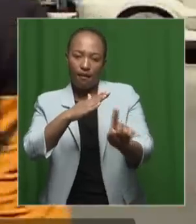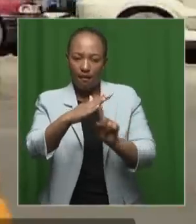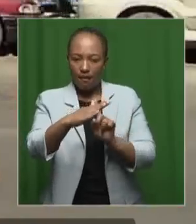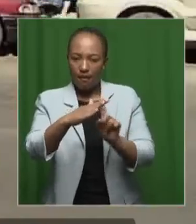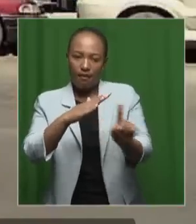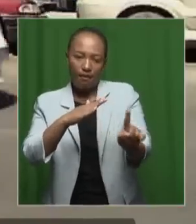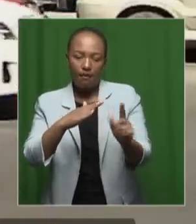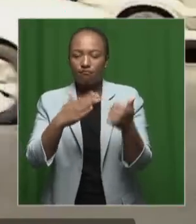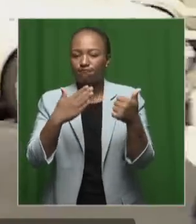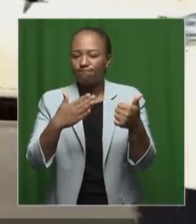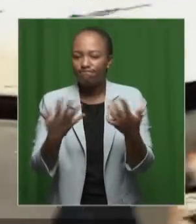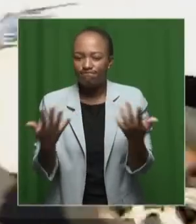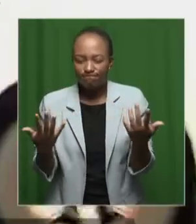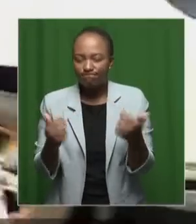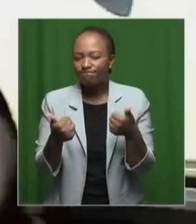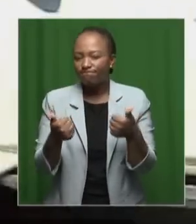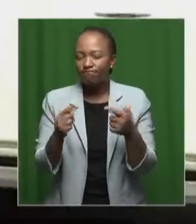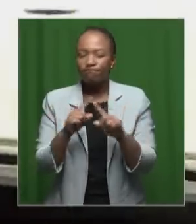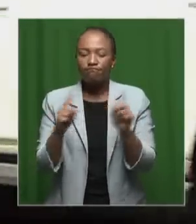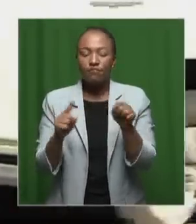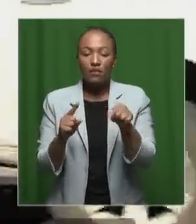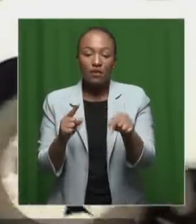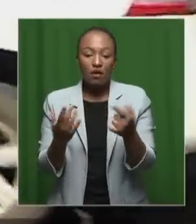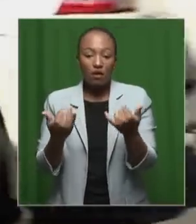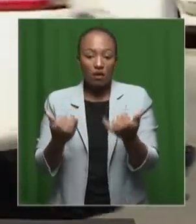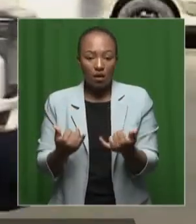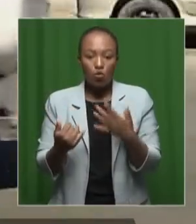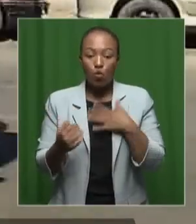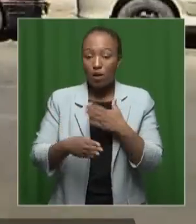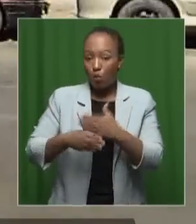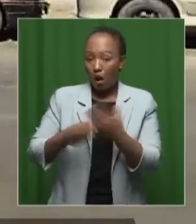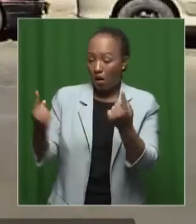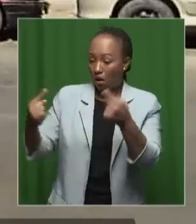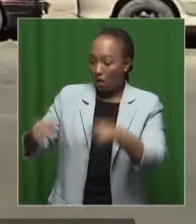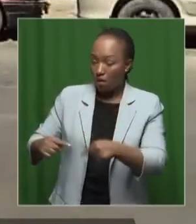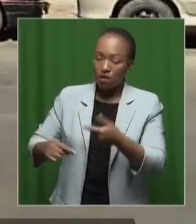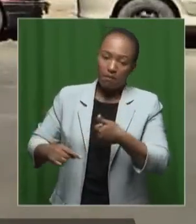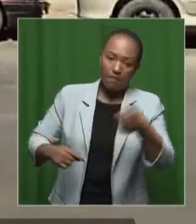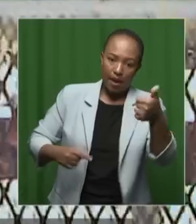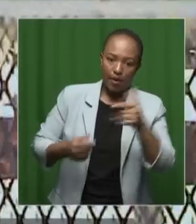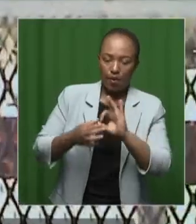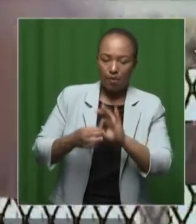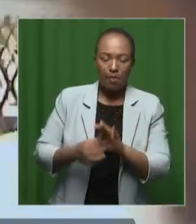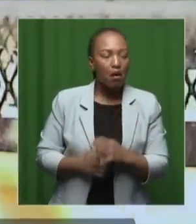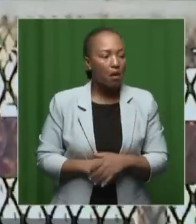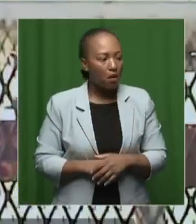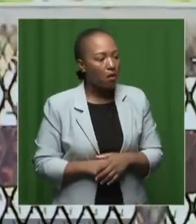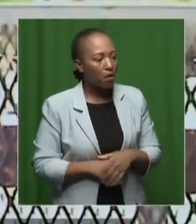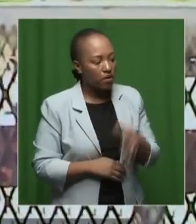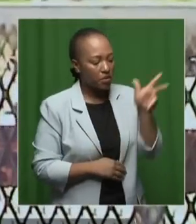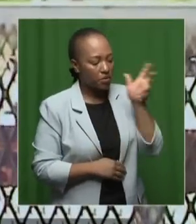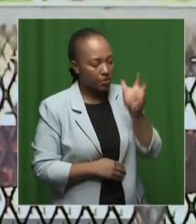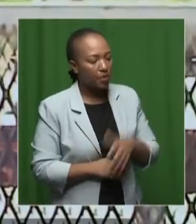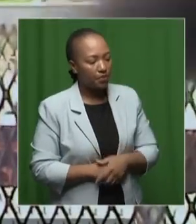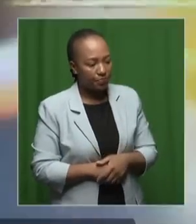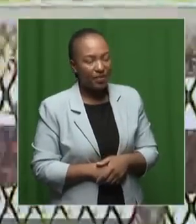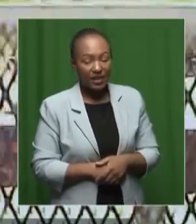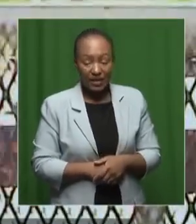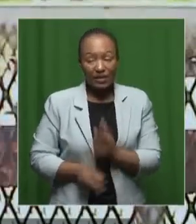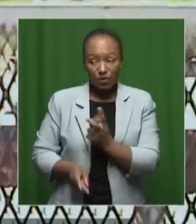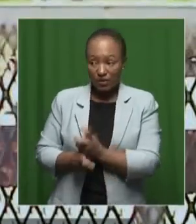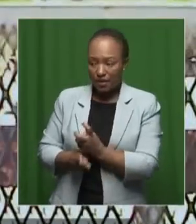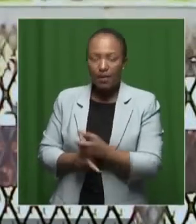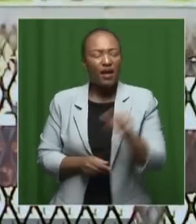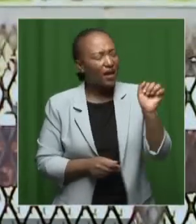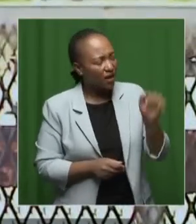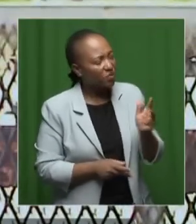esifuna ukuyizoyenza silana ezosebenza kuphela sibuyele hayi ngiyakuzwa ke hayi kunzima ke kunzima